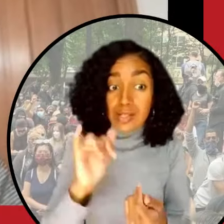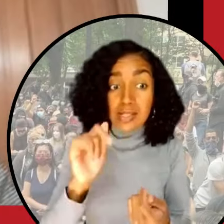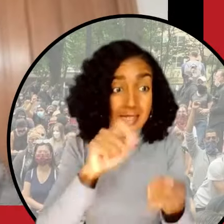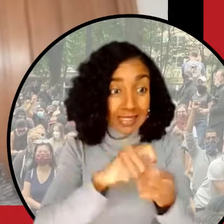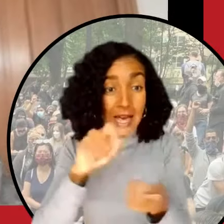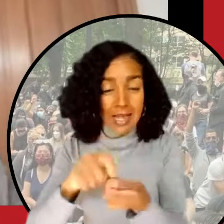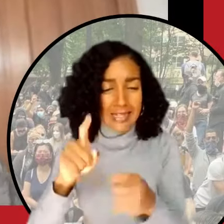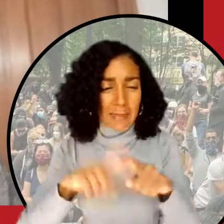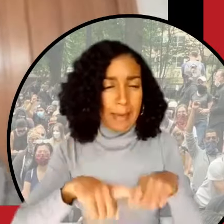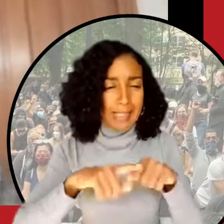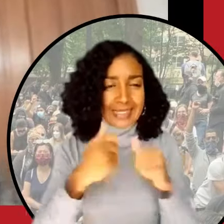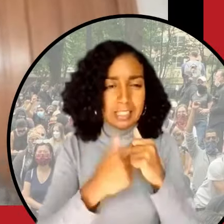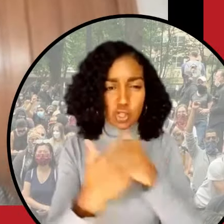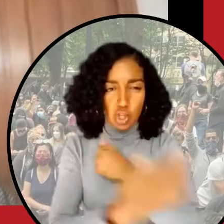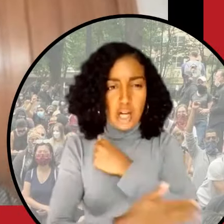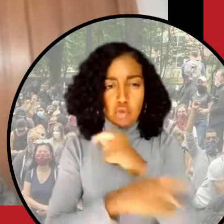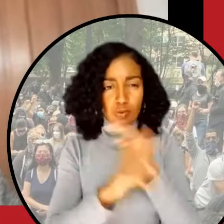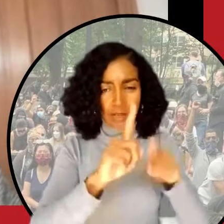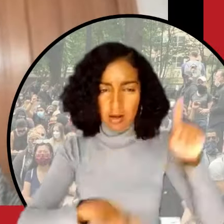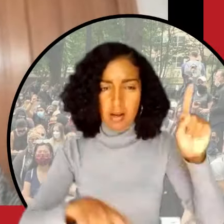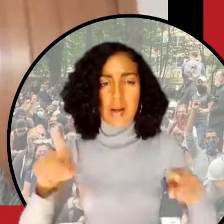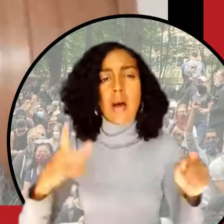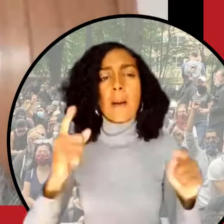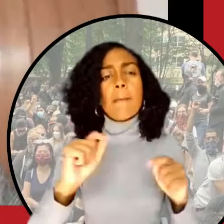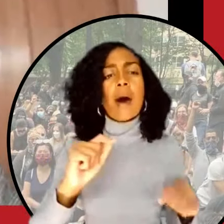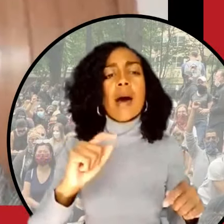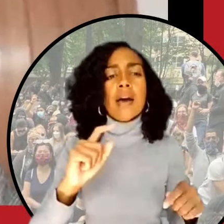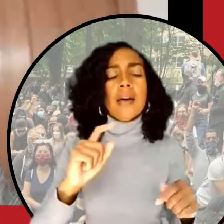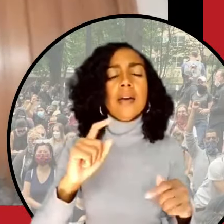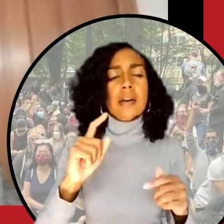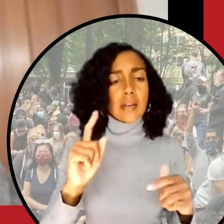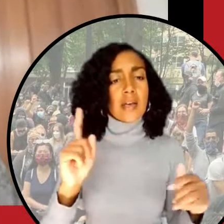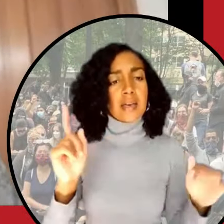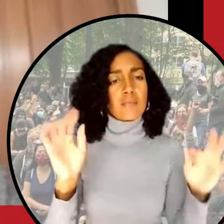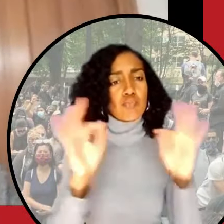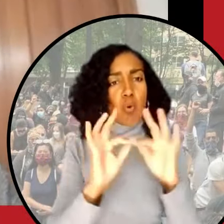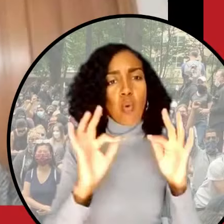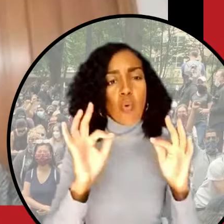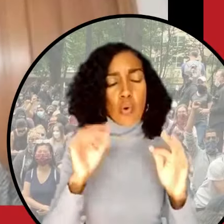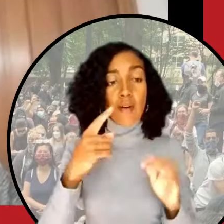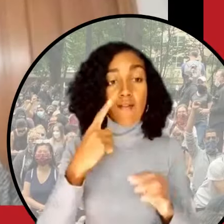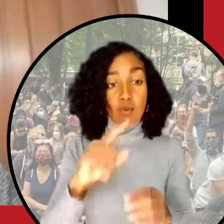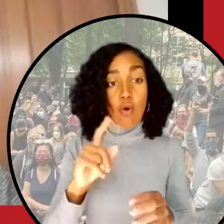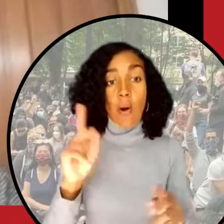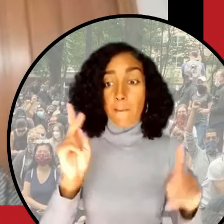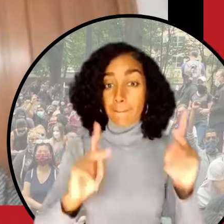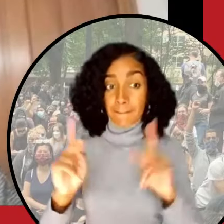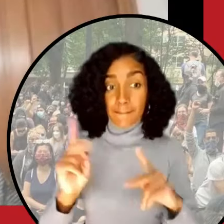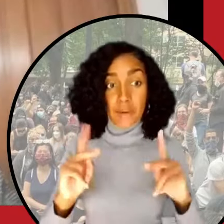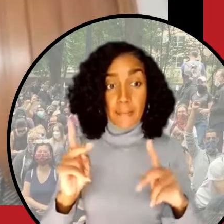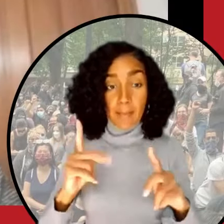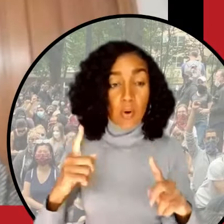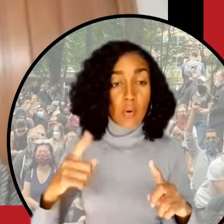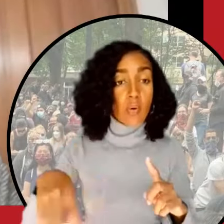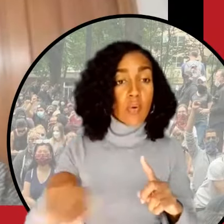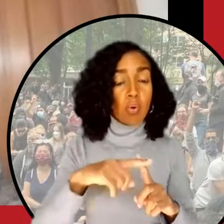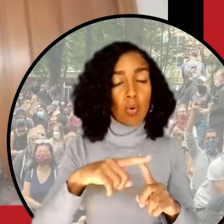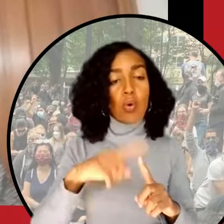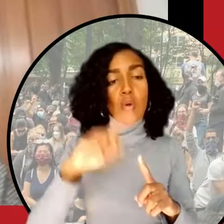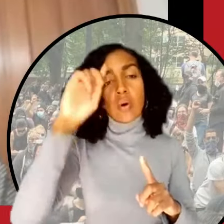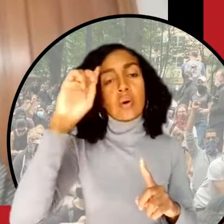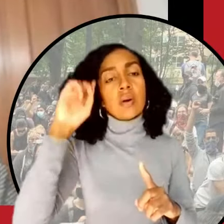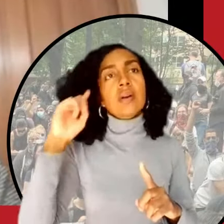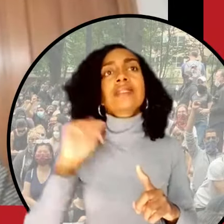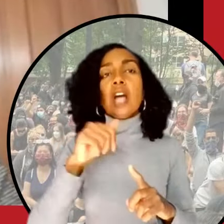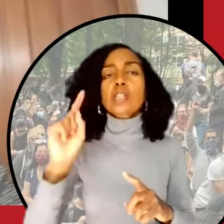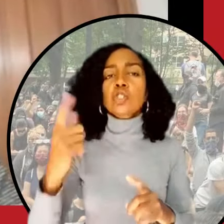country. But it does need to, I think, be on the principle that ordinary people need to have not just a good